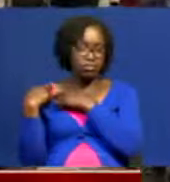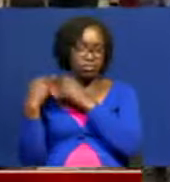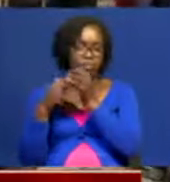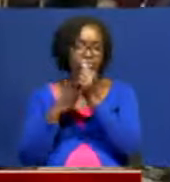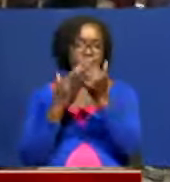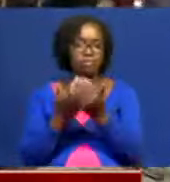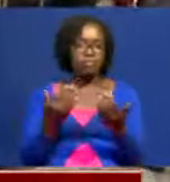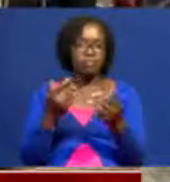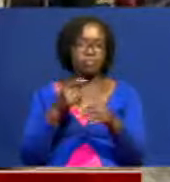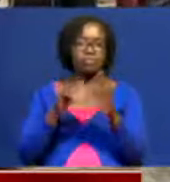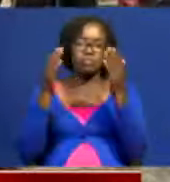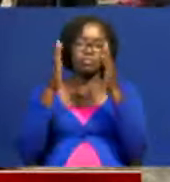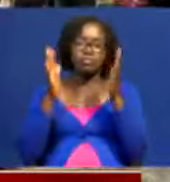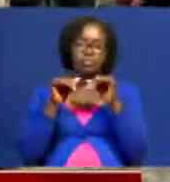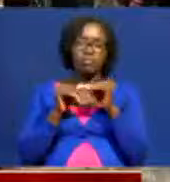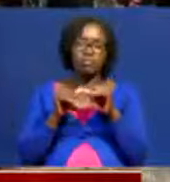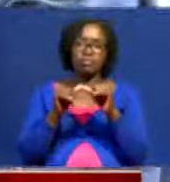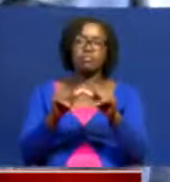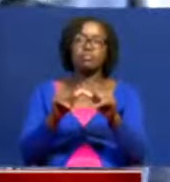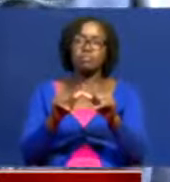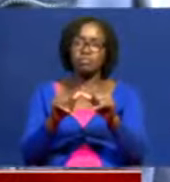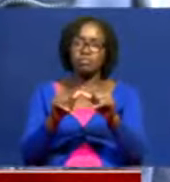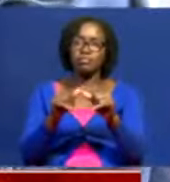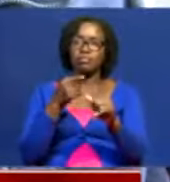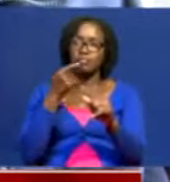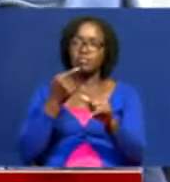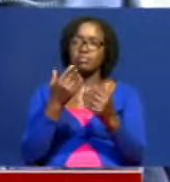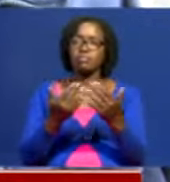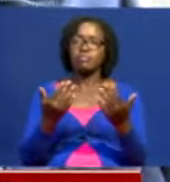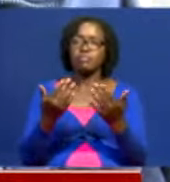children during the festive season. He said most children go